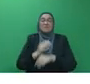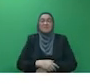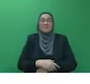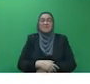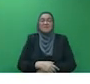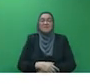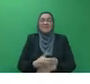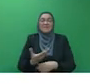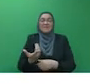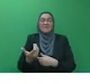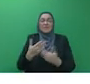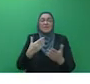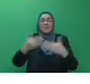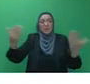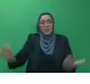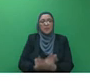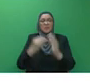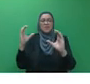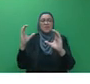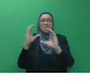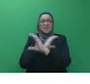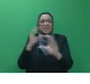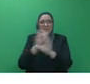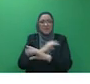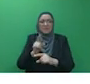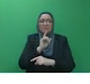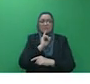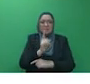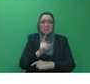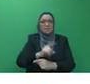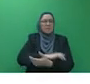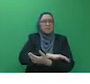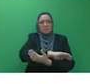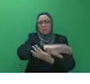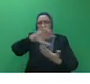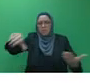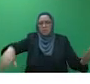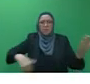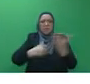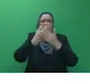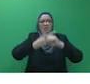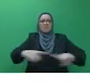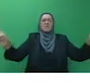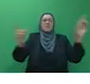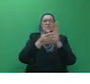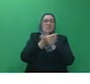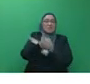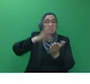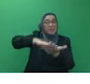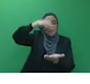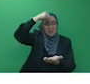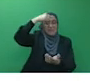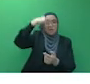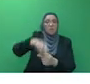but still a whole different set of skills to learn uh for radio and i'm very glad to have a team that is dedicated